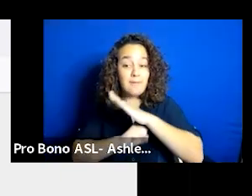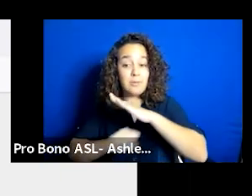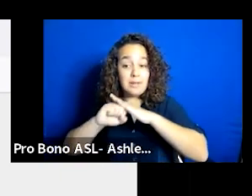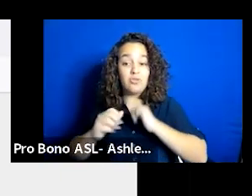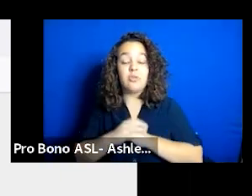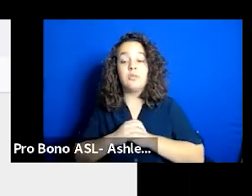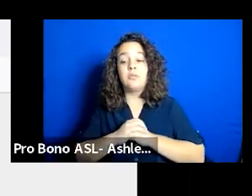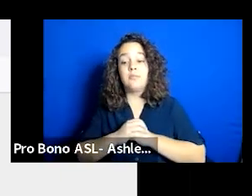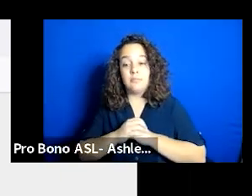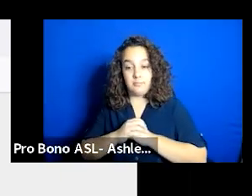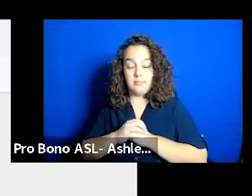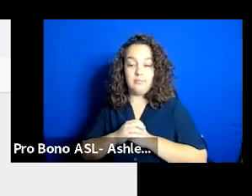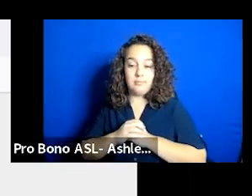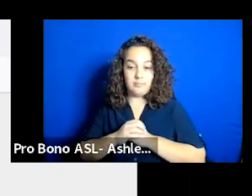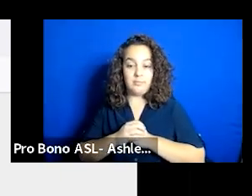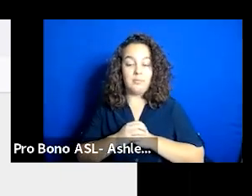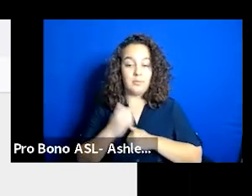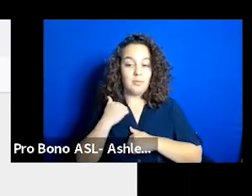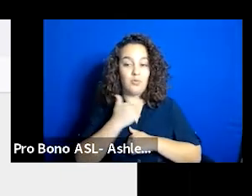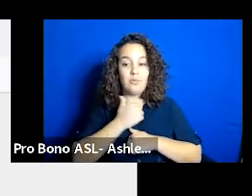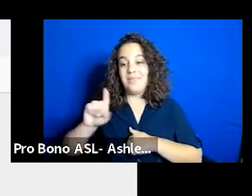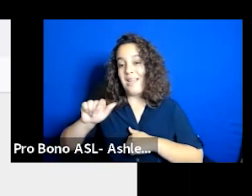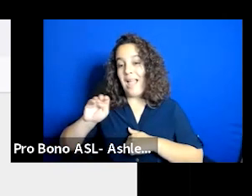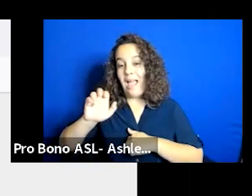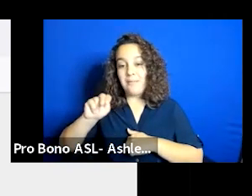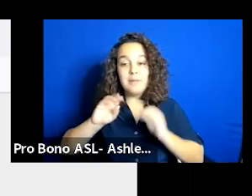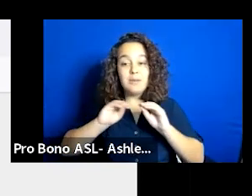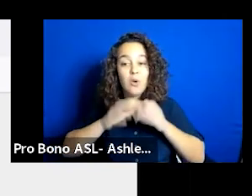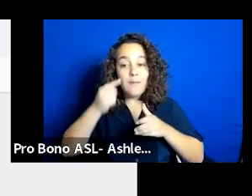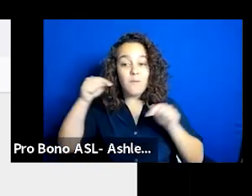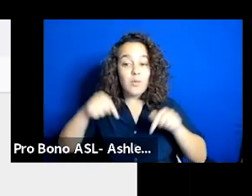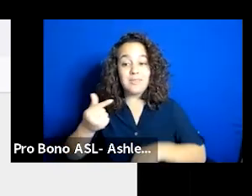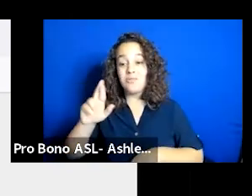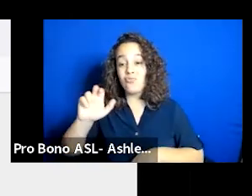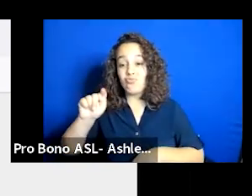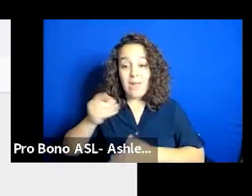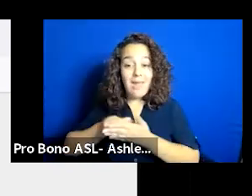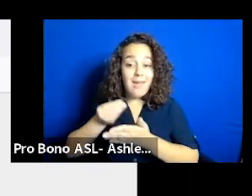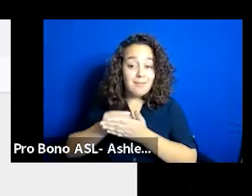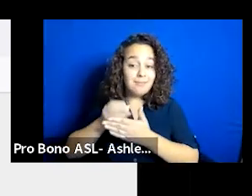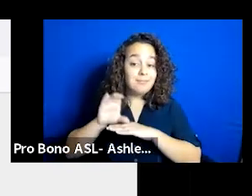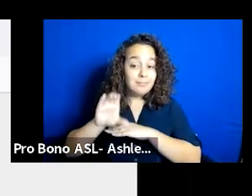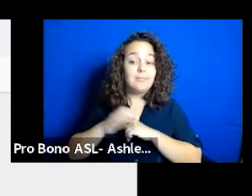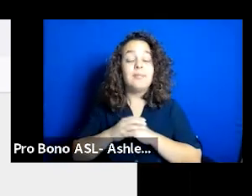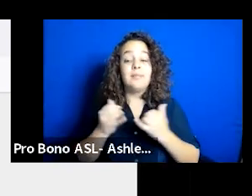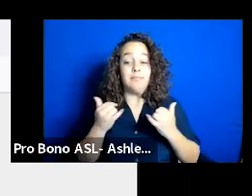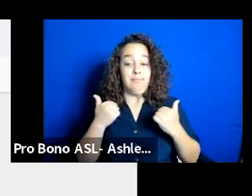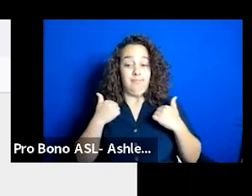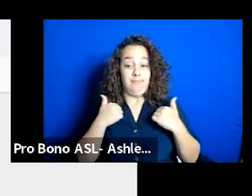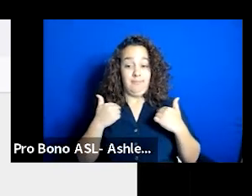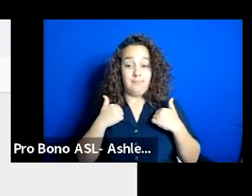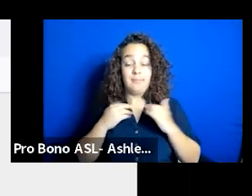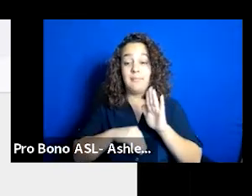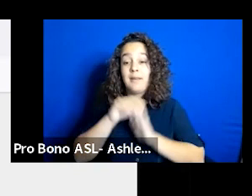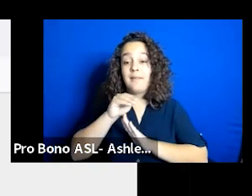serving as the administrative org for this grant. I am a mature